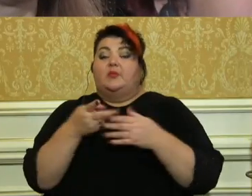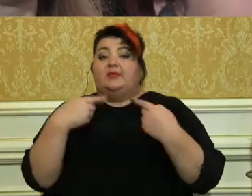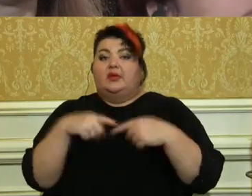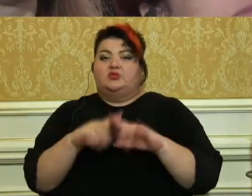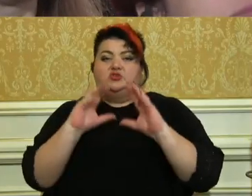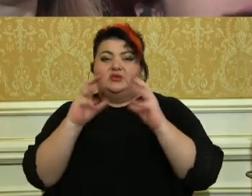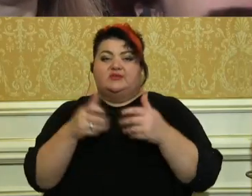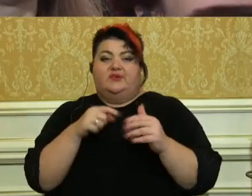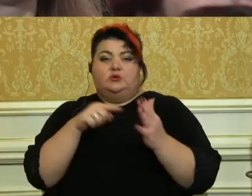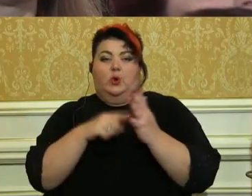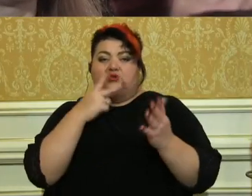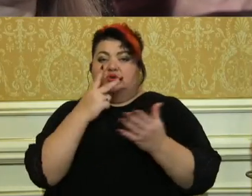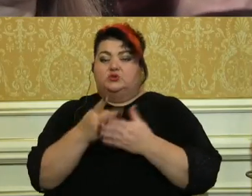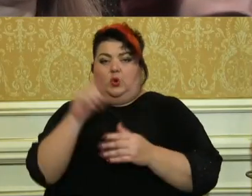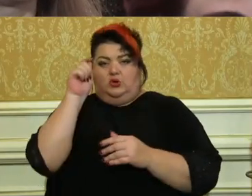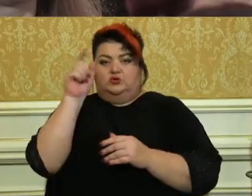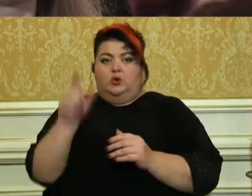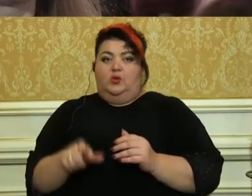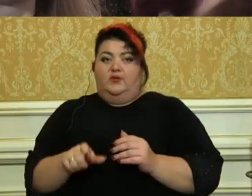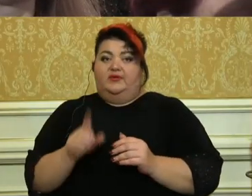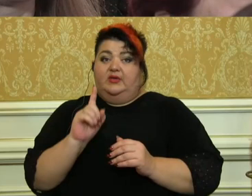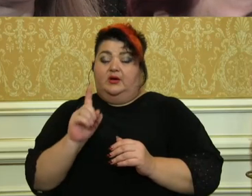be dominated by men.